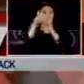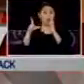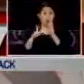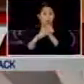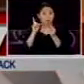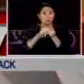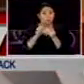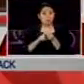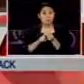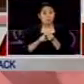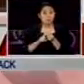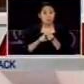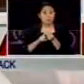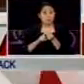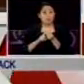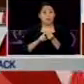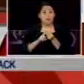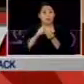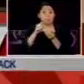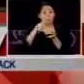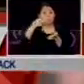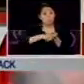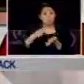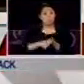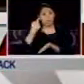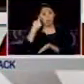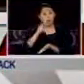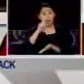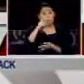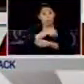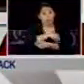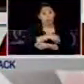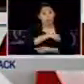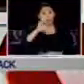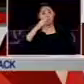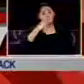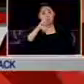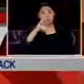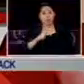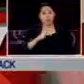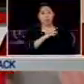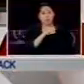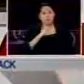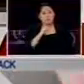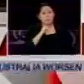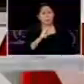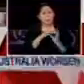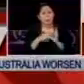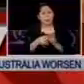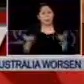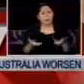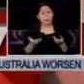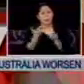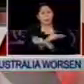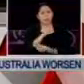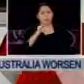issue bank checks, Your Honor. Neither is it involved in the issue principally involved in the impeachment case. In that